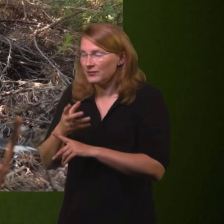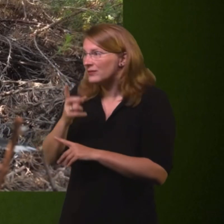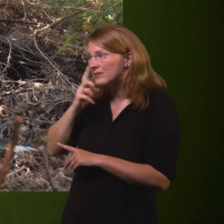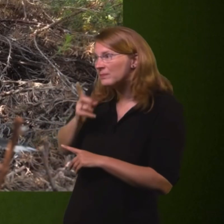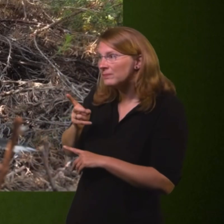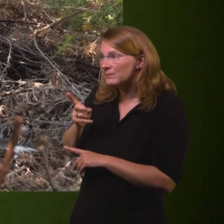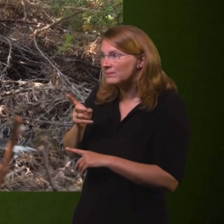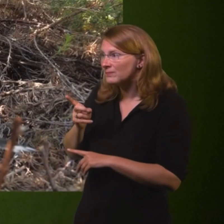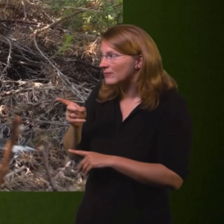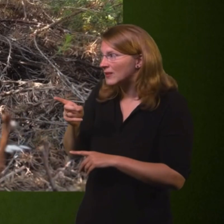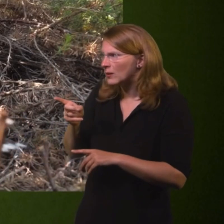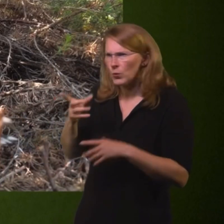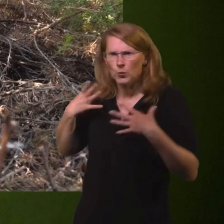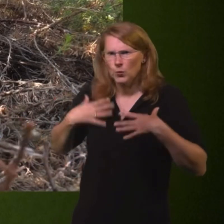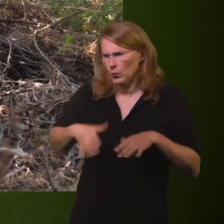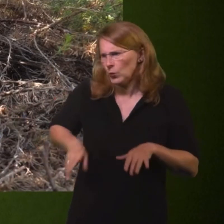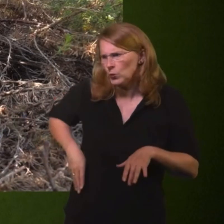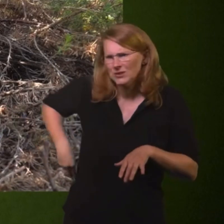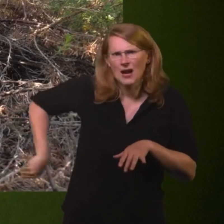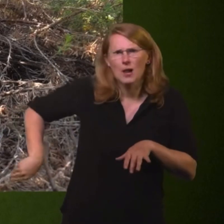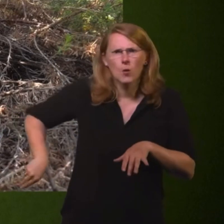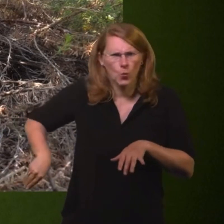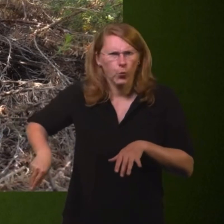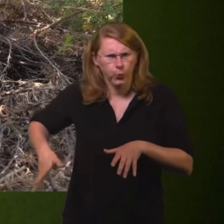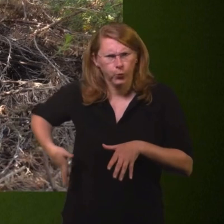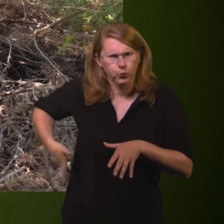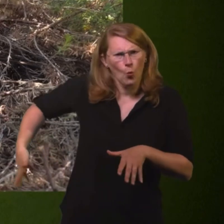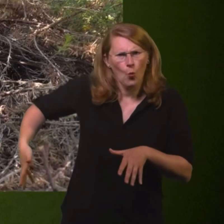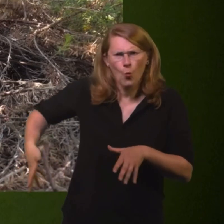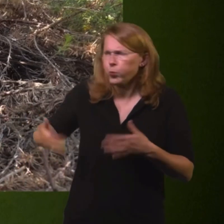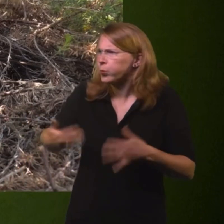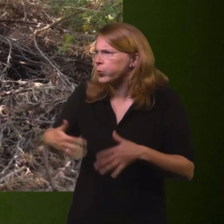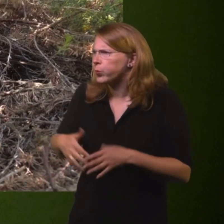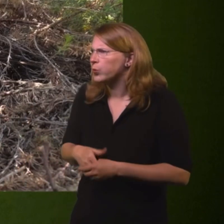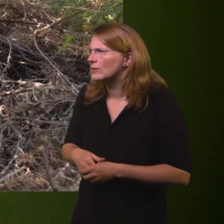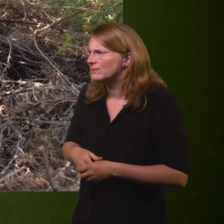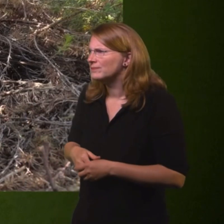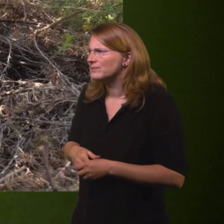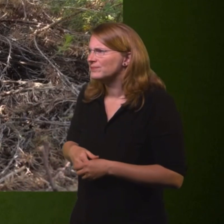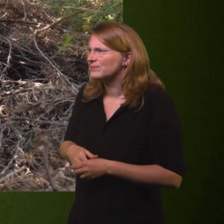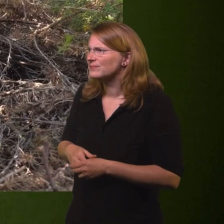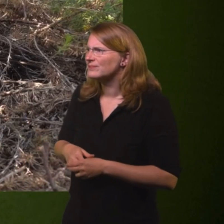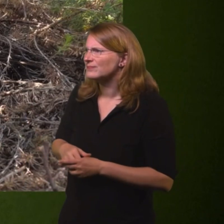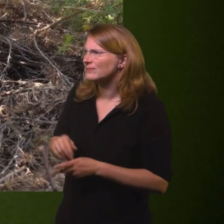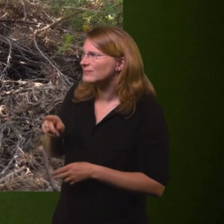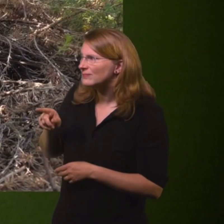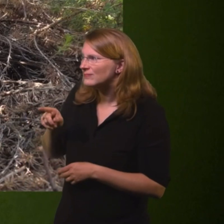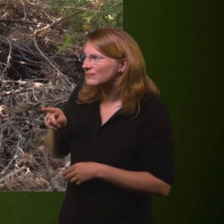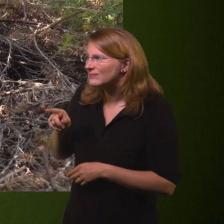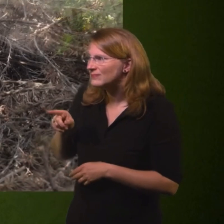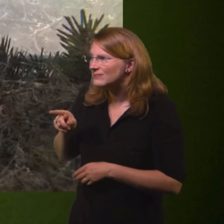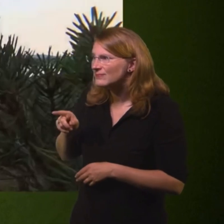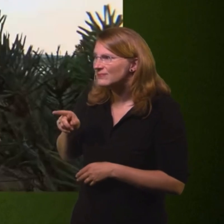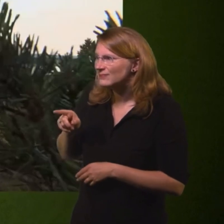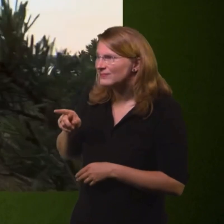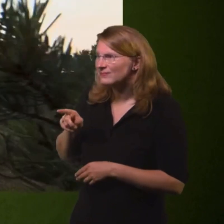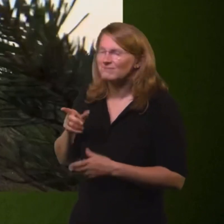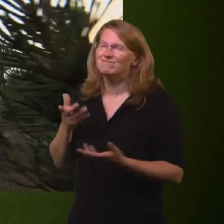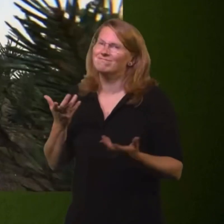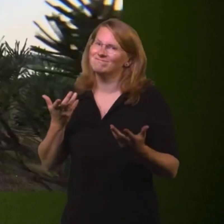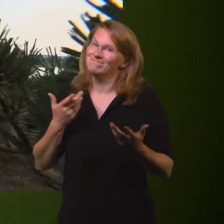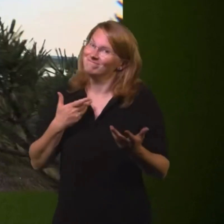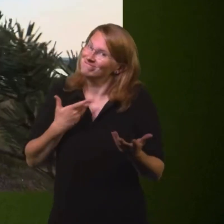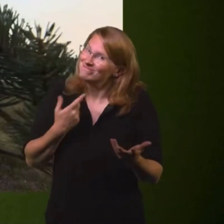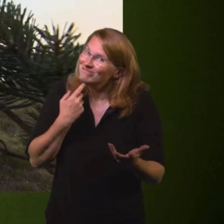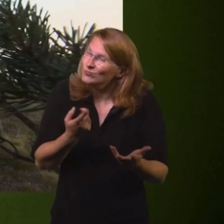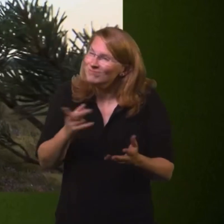how rapidly it's grown. You don't think it swallowed Honestly. the meadow pipit, do you? Whole? No, we can tell you it didn't. Both meadow pipits